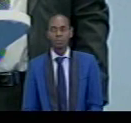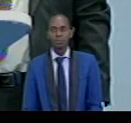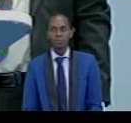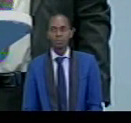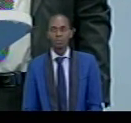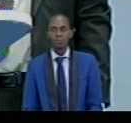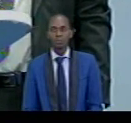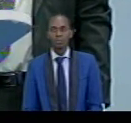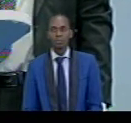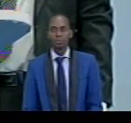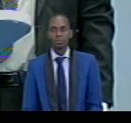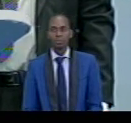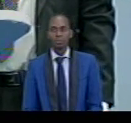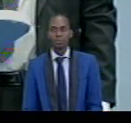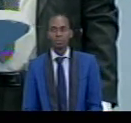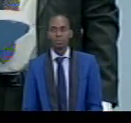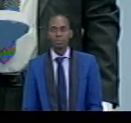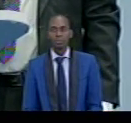appeler